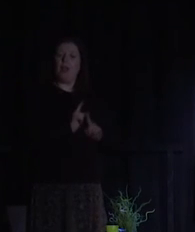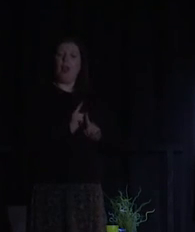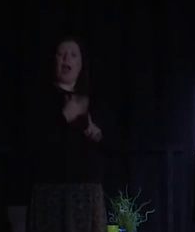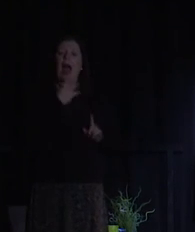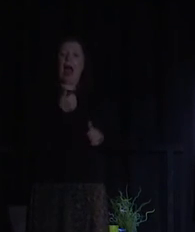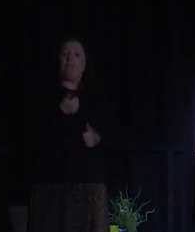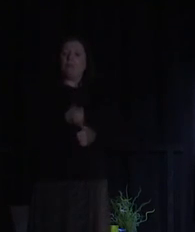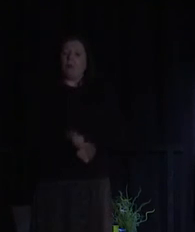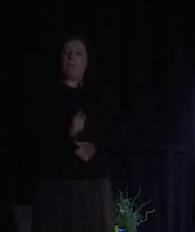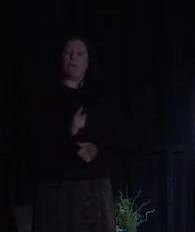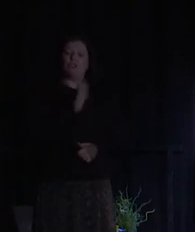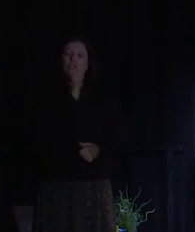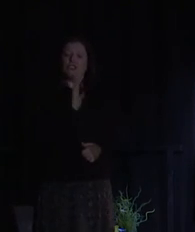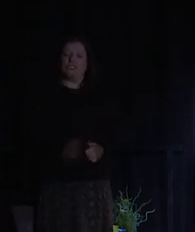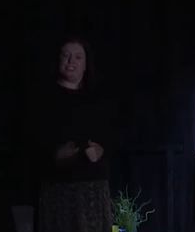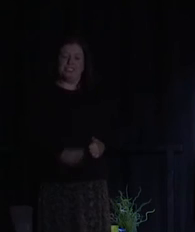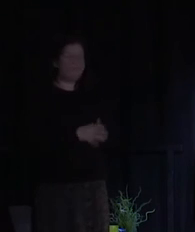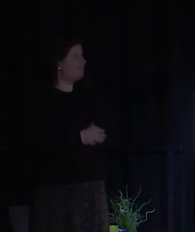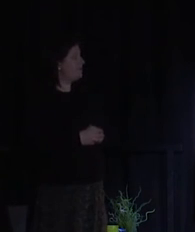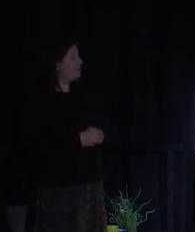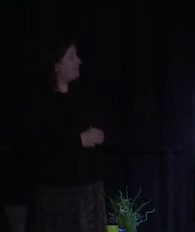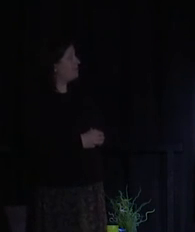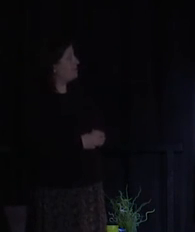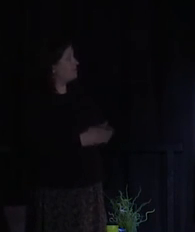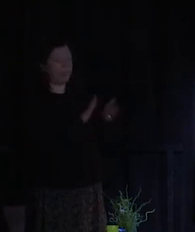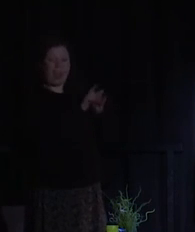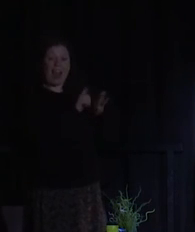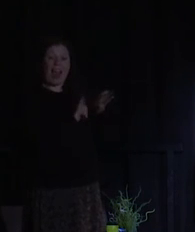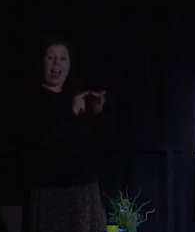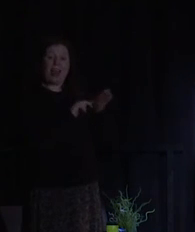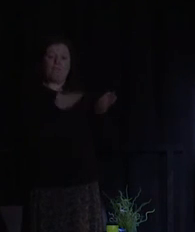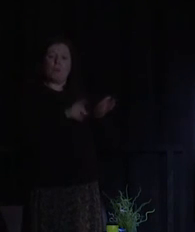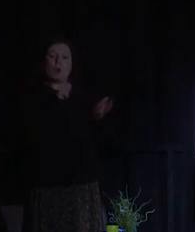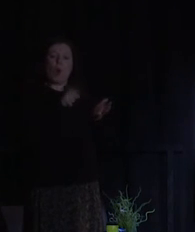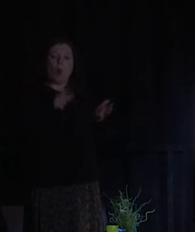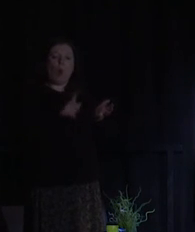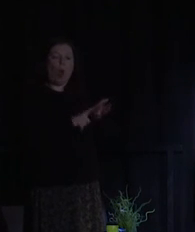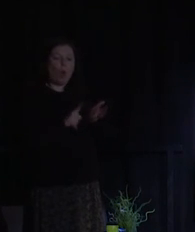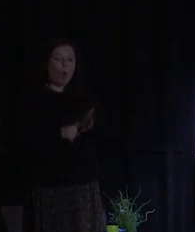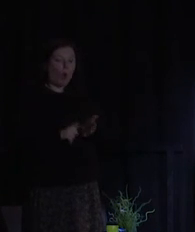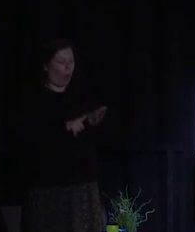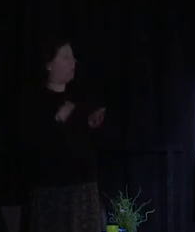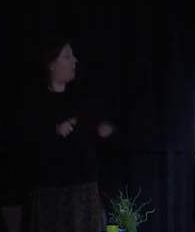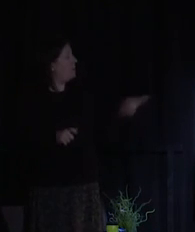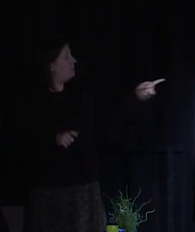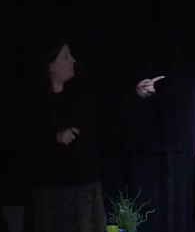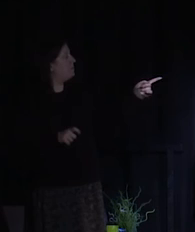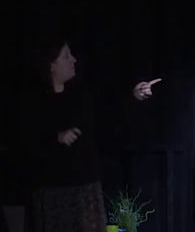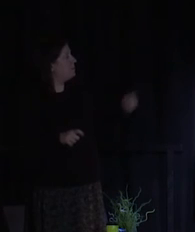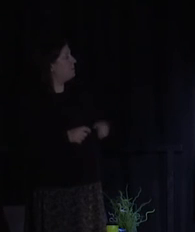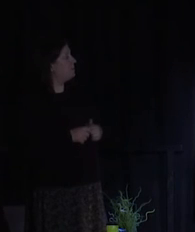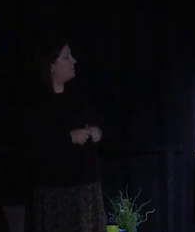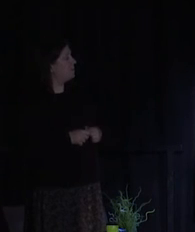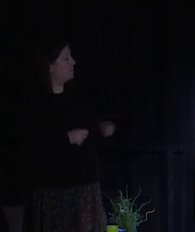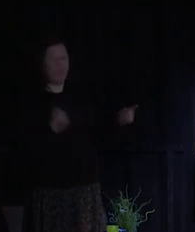The stuff was ready. The kit was there. It was absolutely there. So there's Helen from Coco Loco. I mean, when she sent me this picture, I said, yeah, that's lovely, but who was watching? She said, I'll send you the